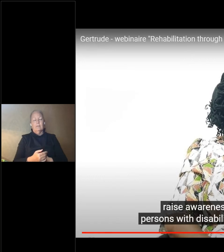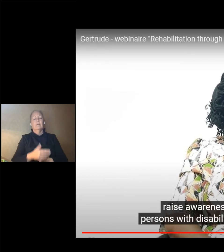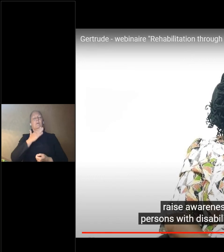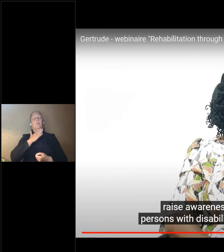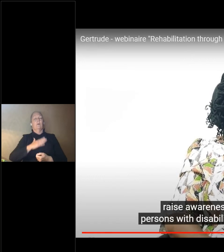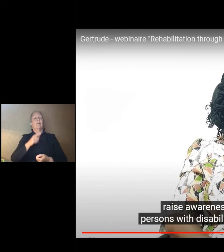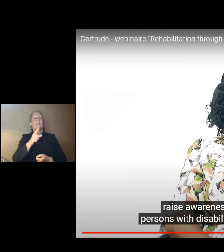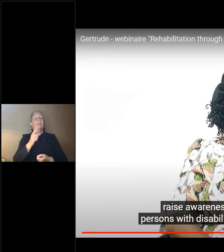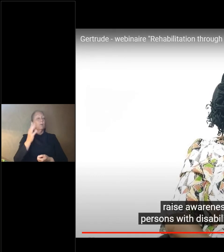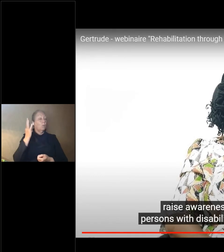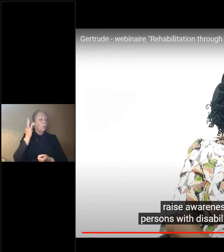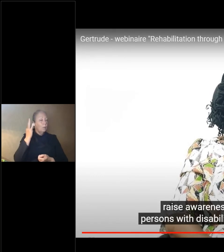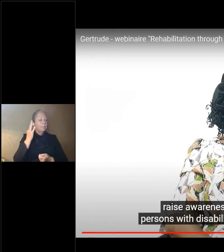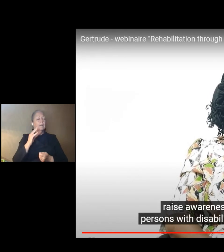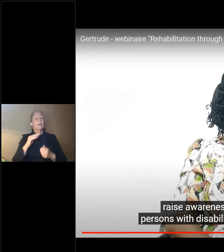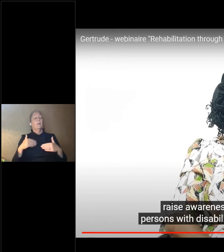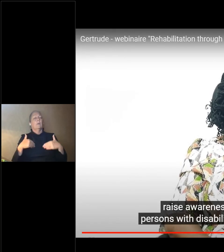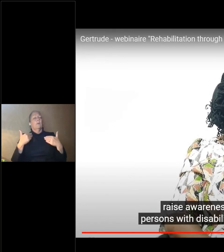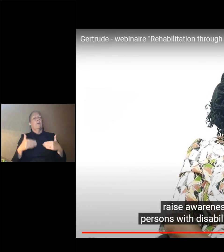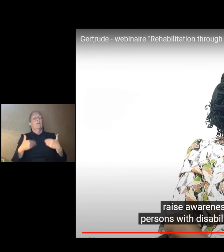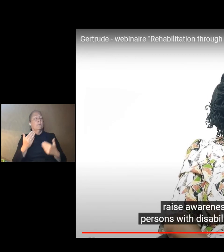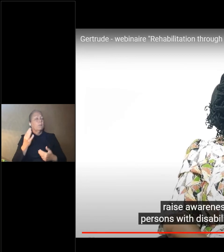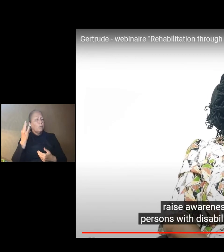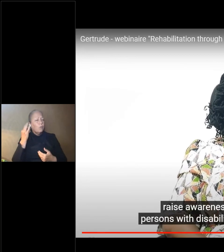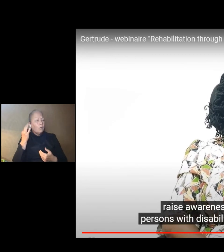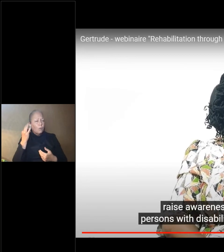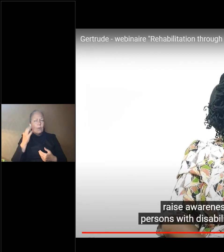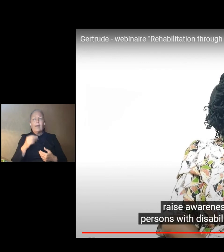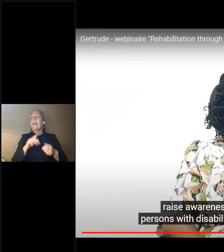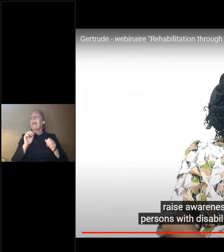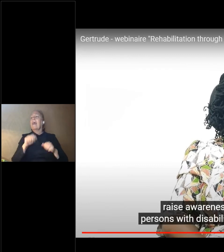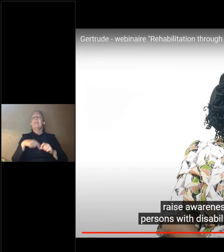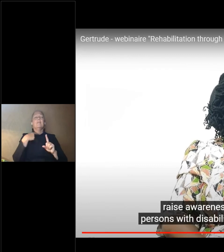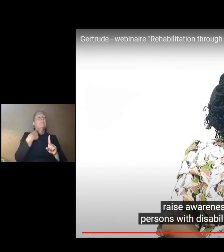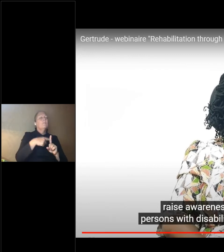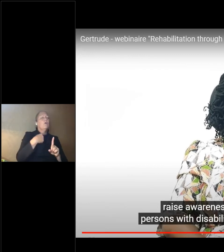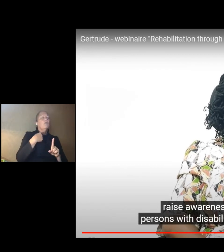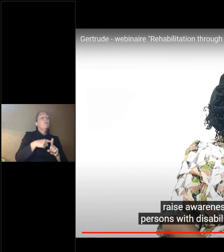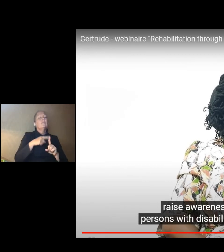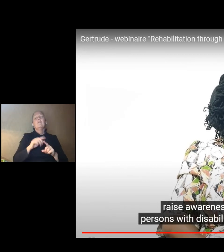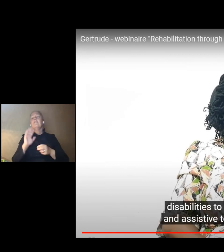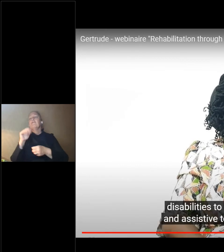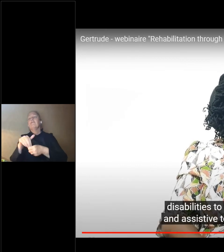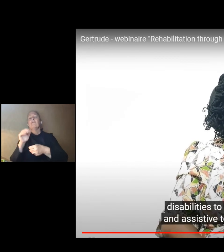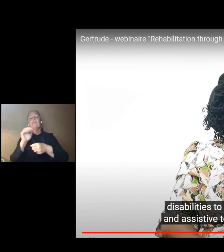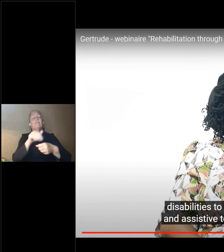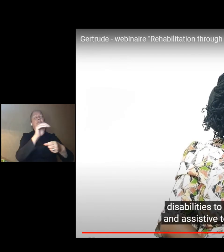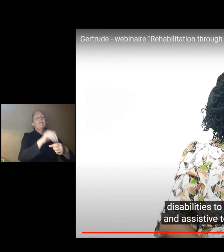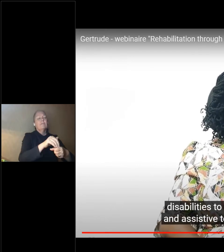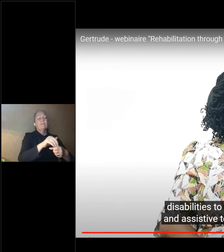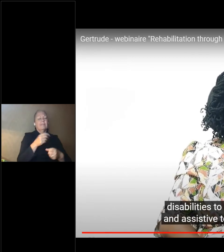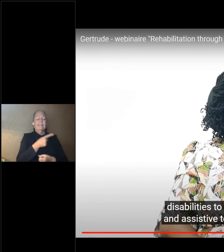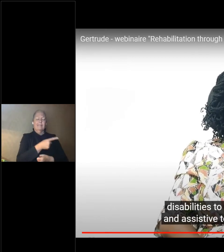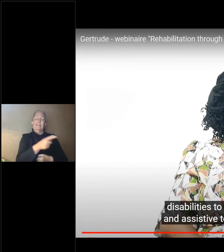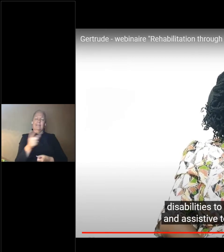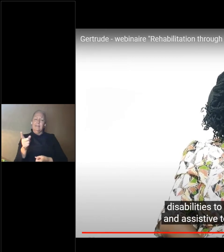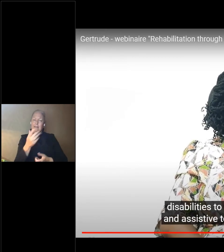awareness, and ensure the participation of persons with disabilities, particularly women and girls with disabilities, to